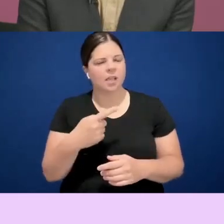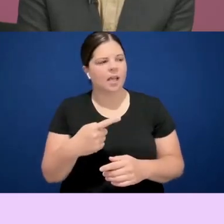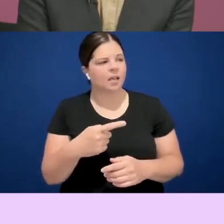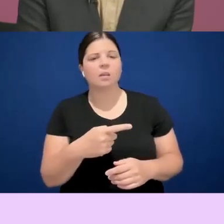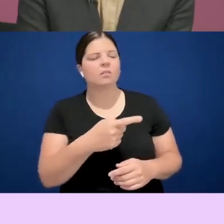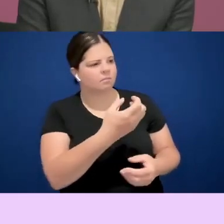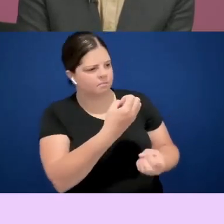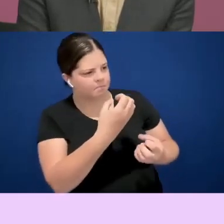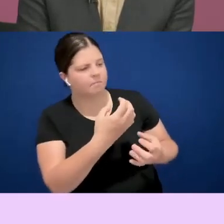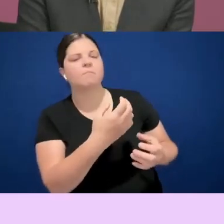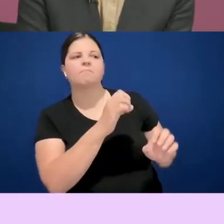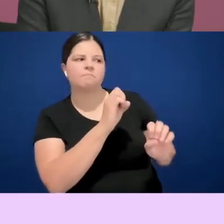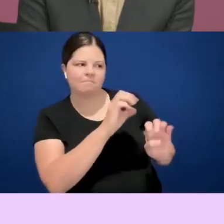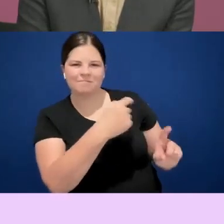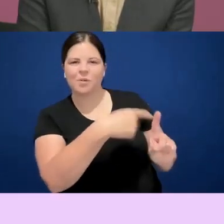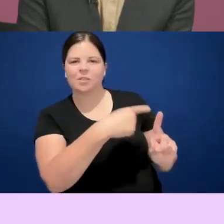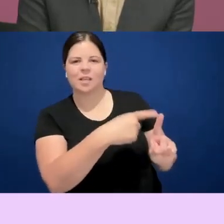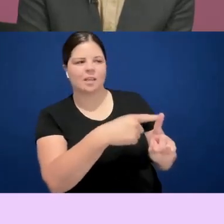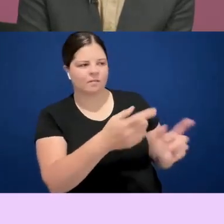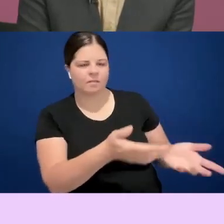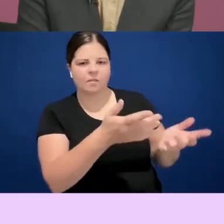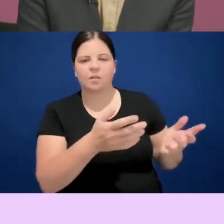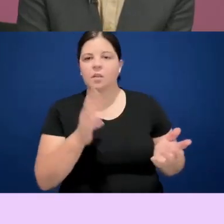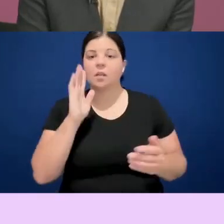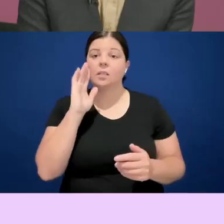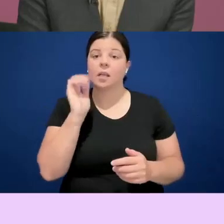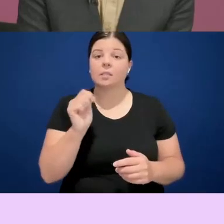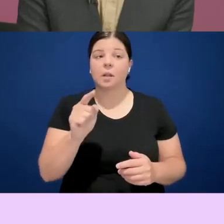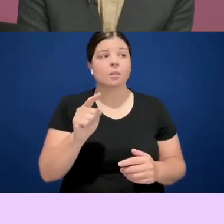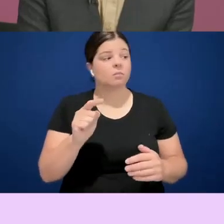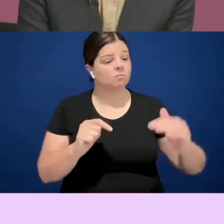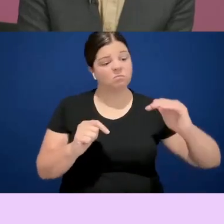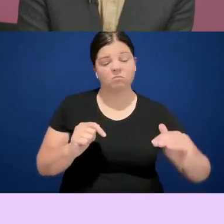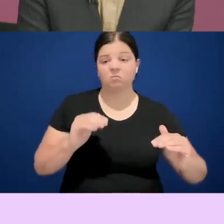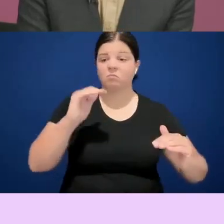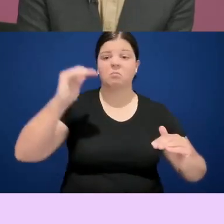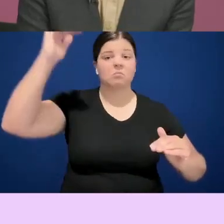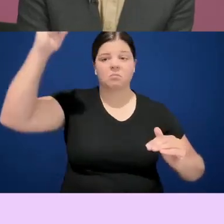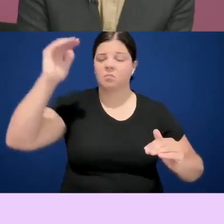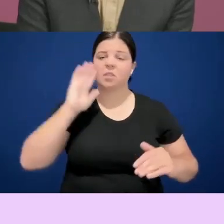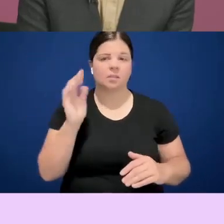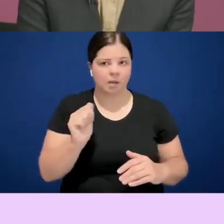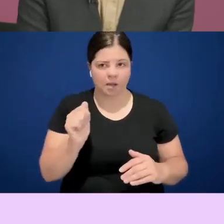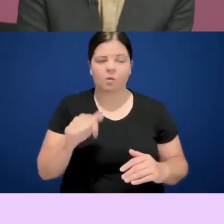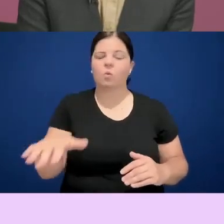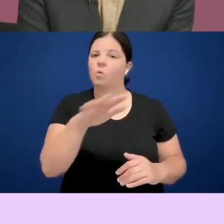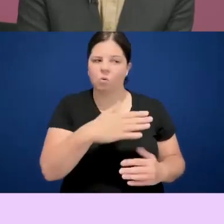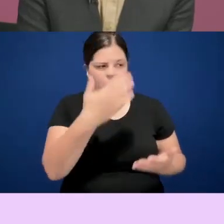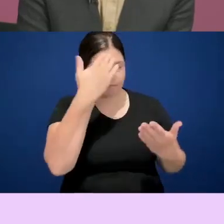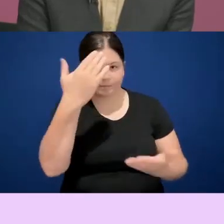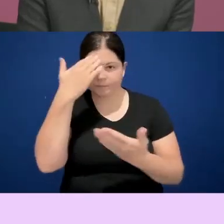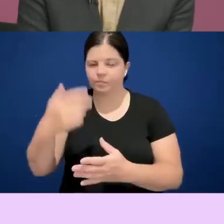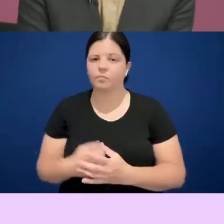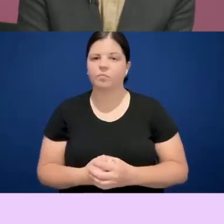colleagues. This applies whether they're at your level, junior, or senior. Just as important, those